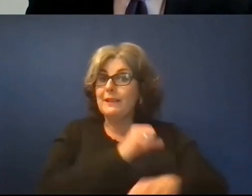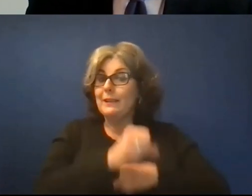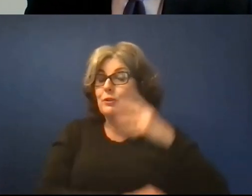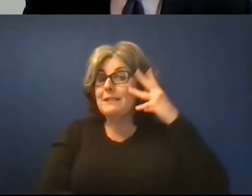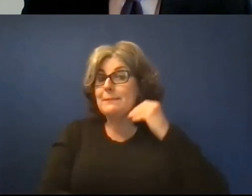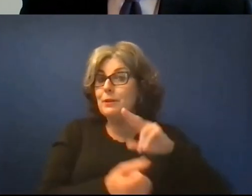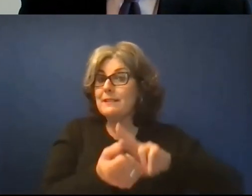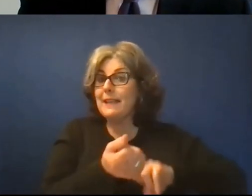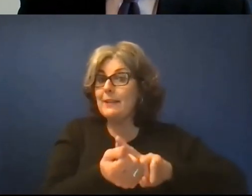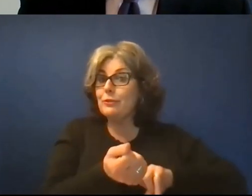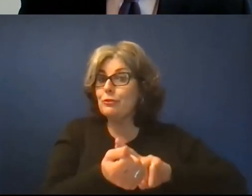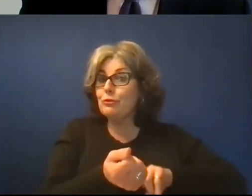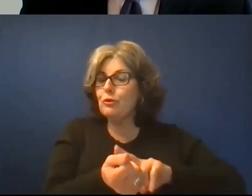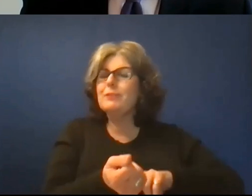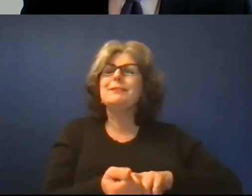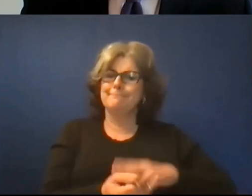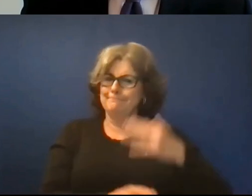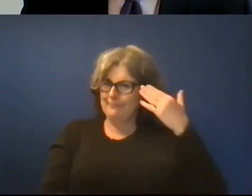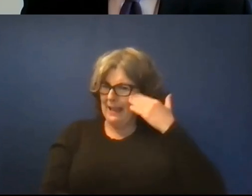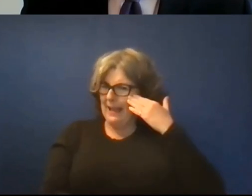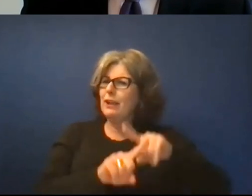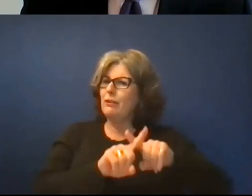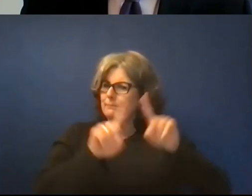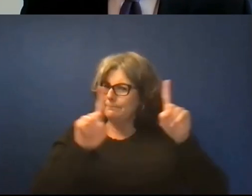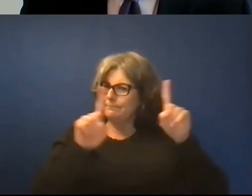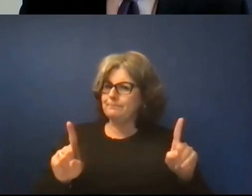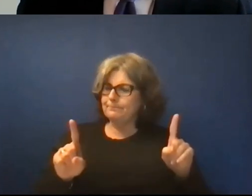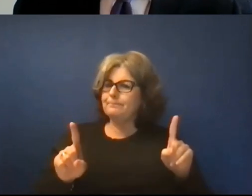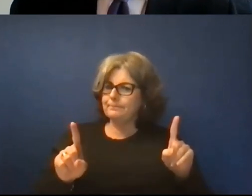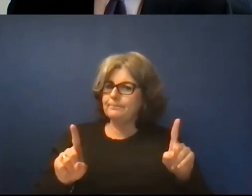I can see that I know that I made a difference.